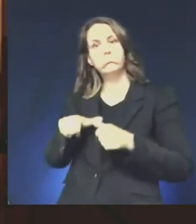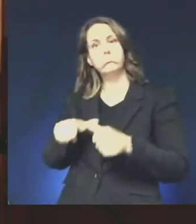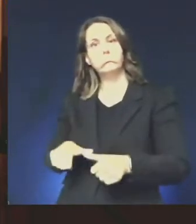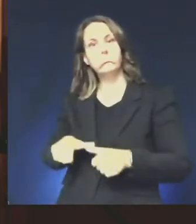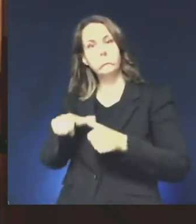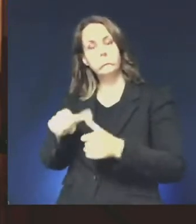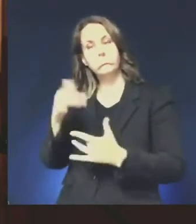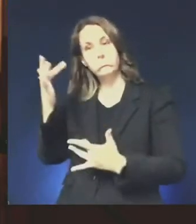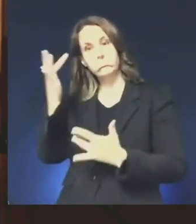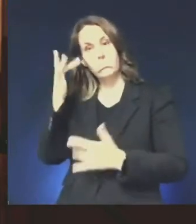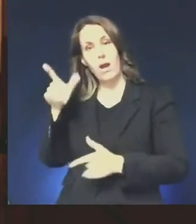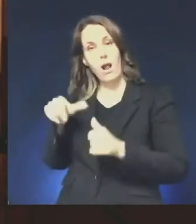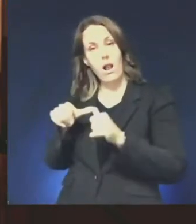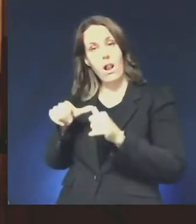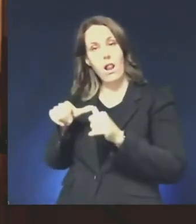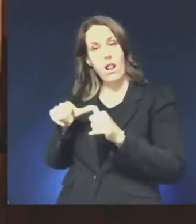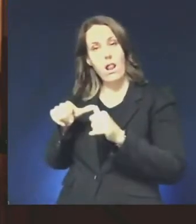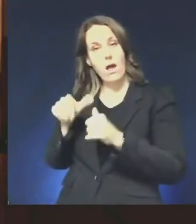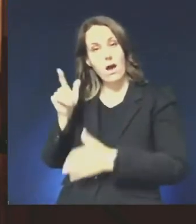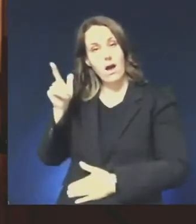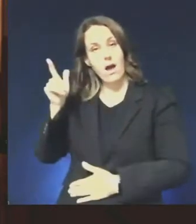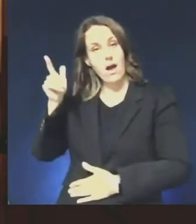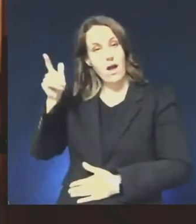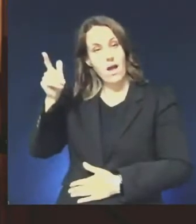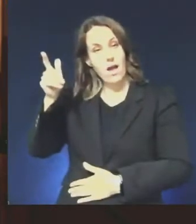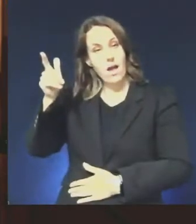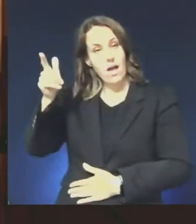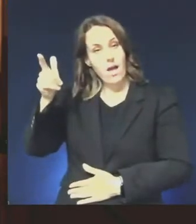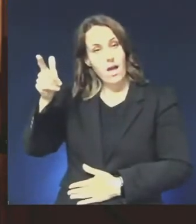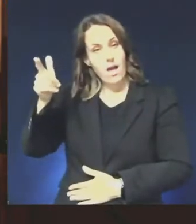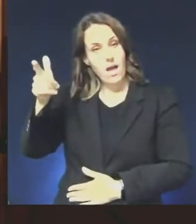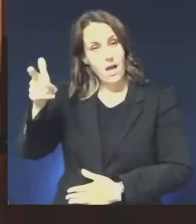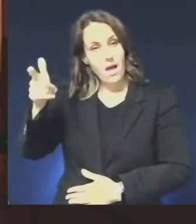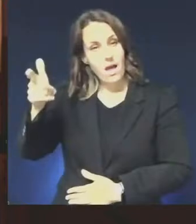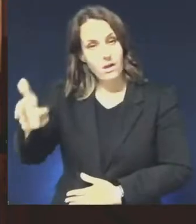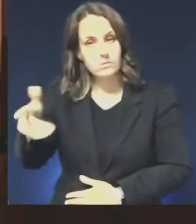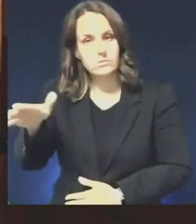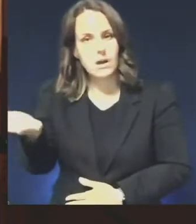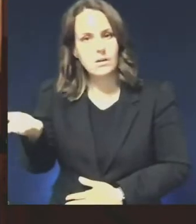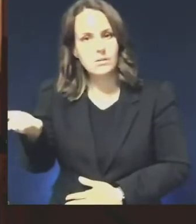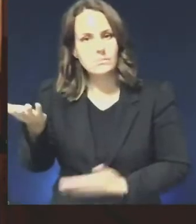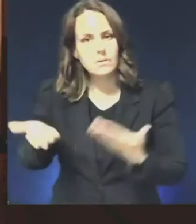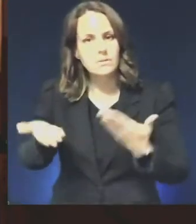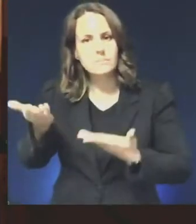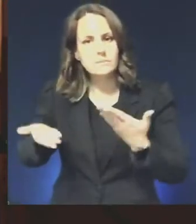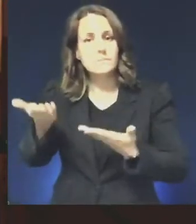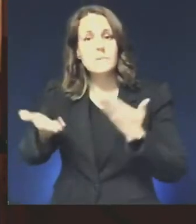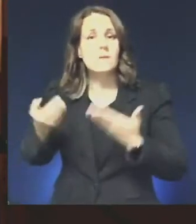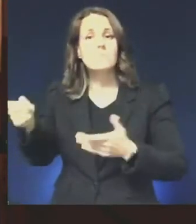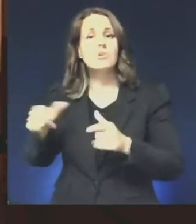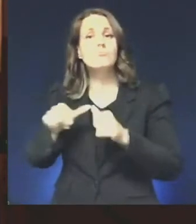to die, getting COVID is still a very serious event for them.